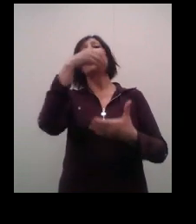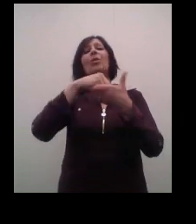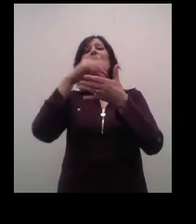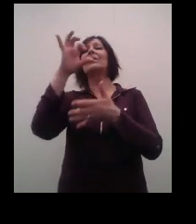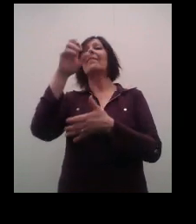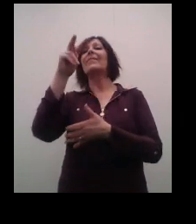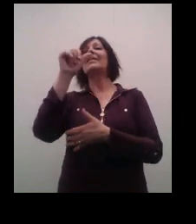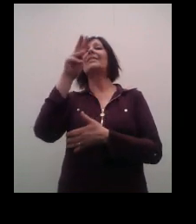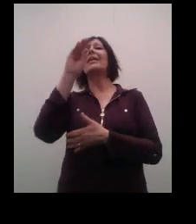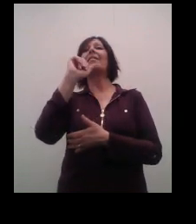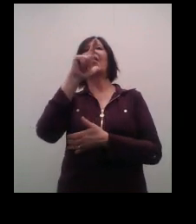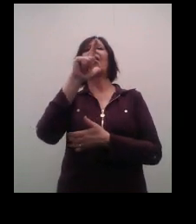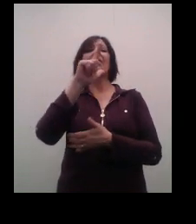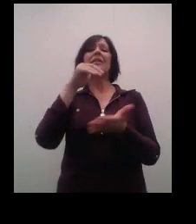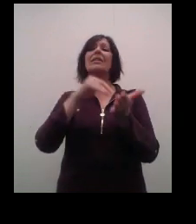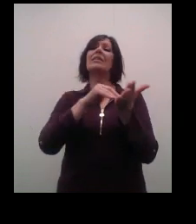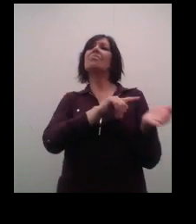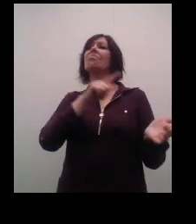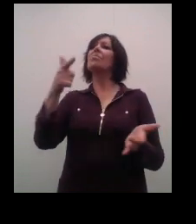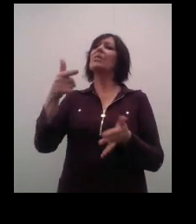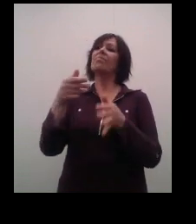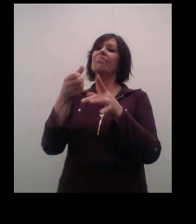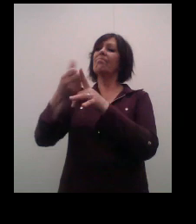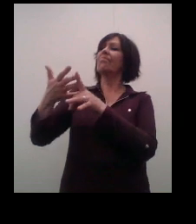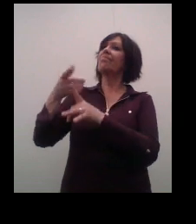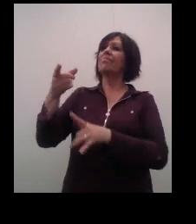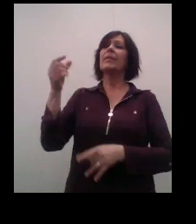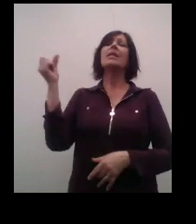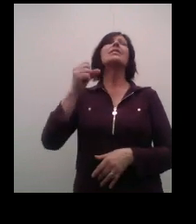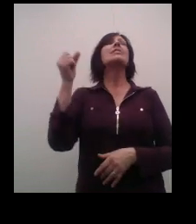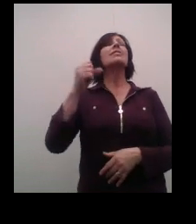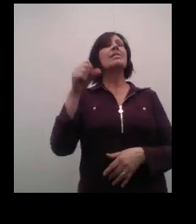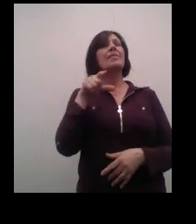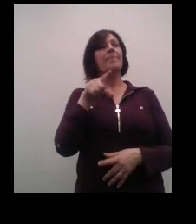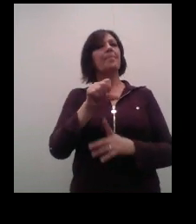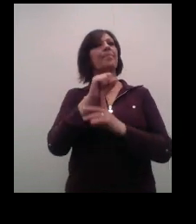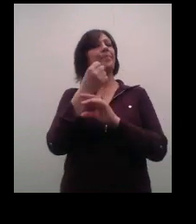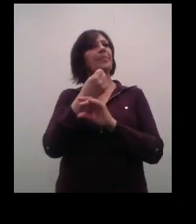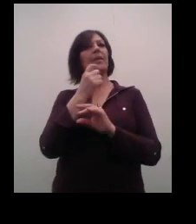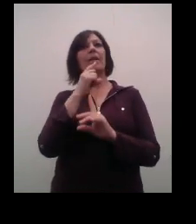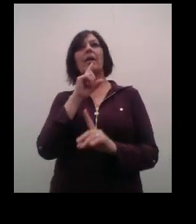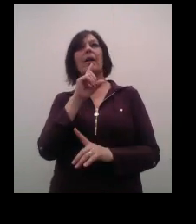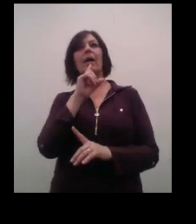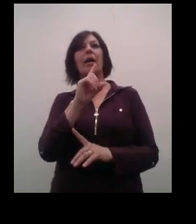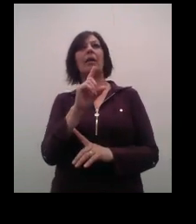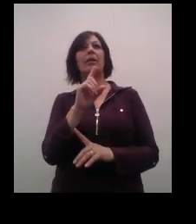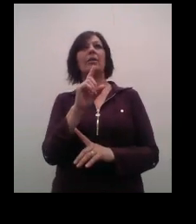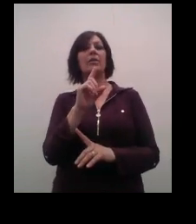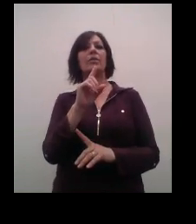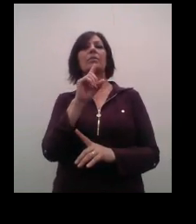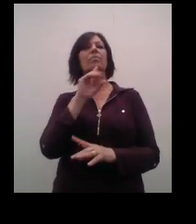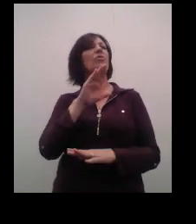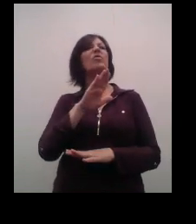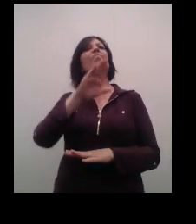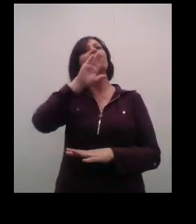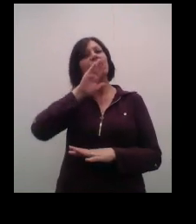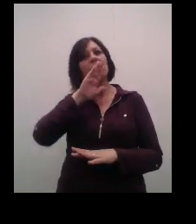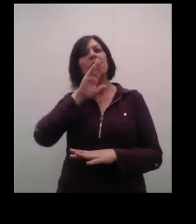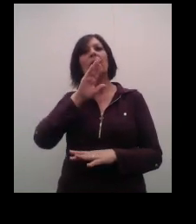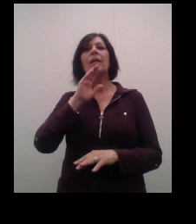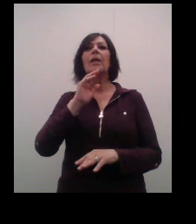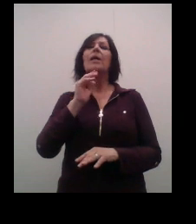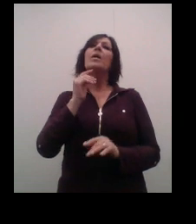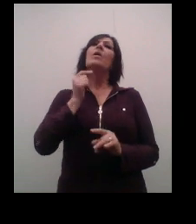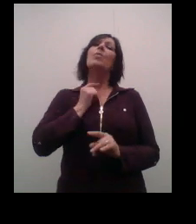fentanyl. So, doctor, would you like to talk a little bit more about that? yeah, thank you. The circumstances are really frustrating. We're